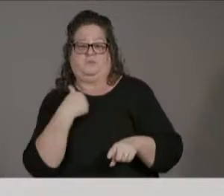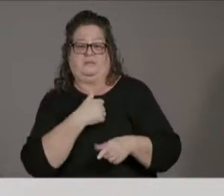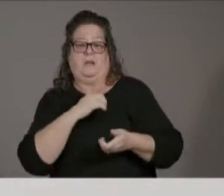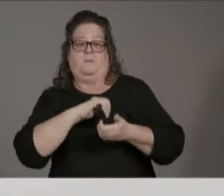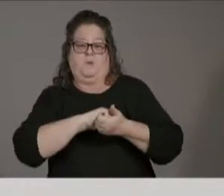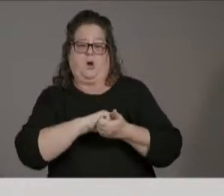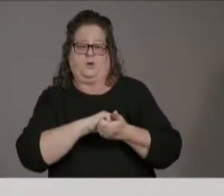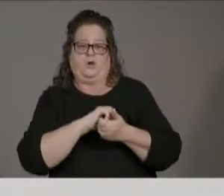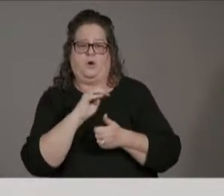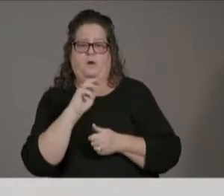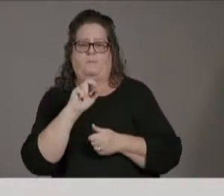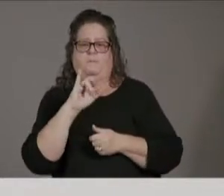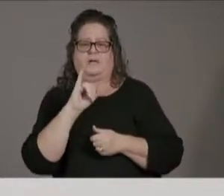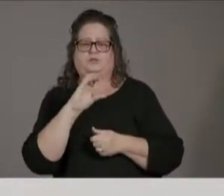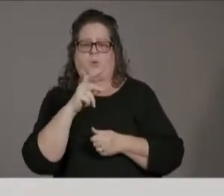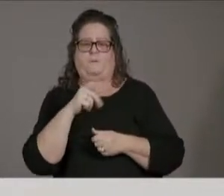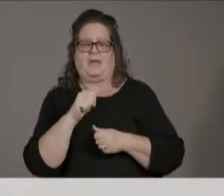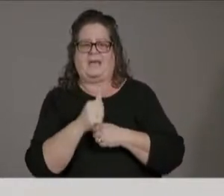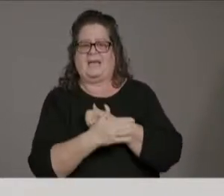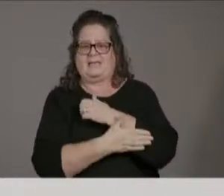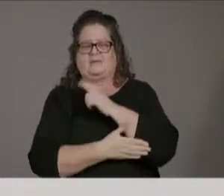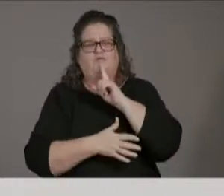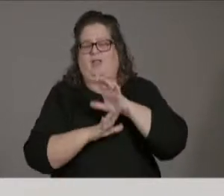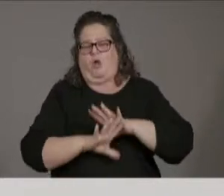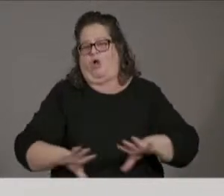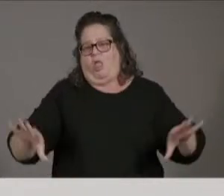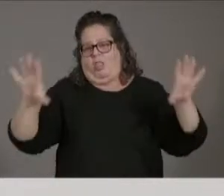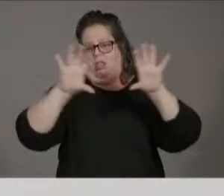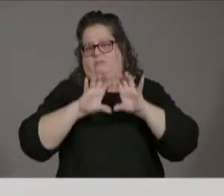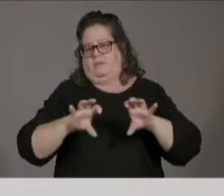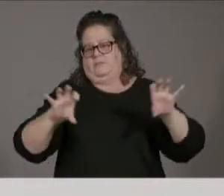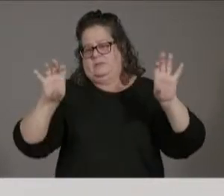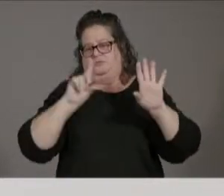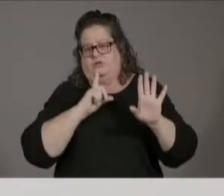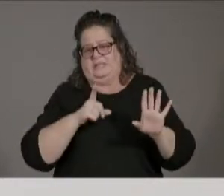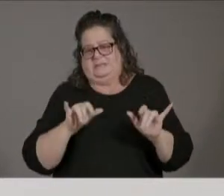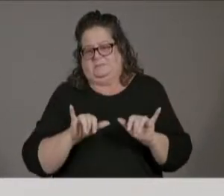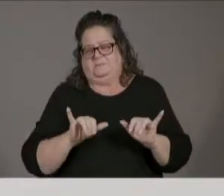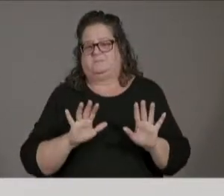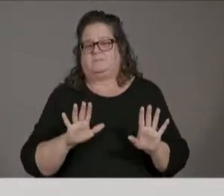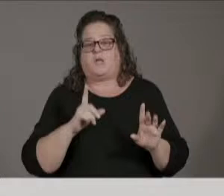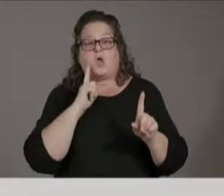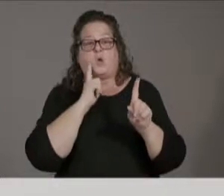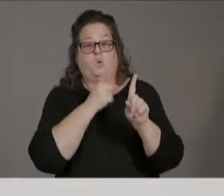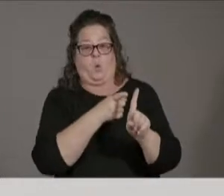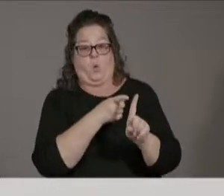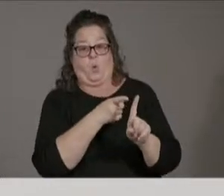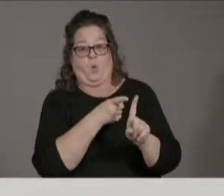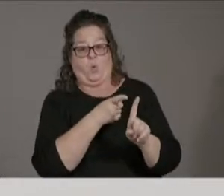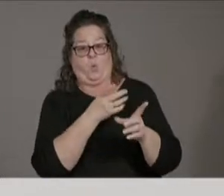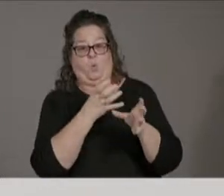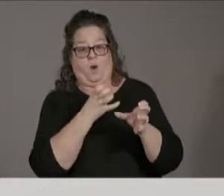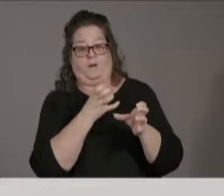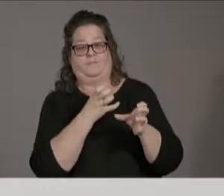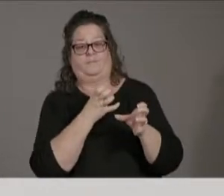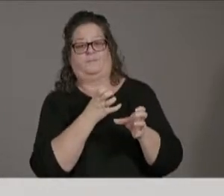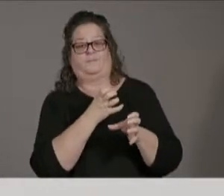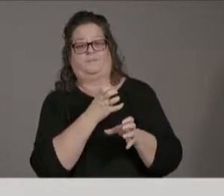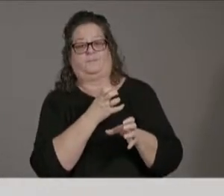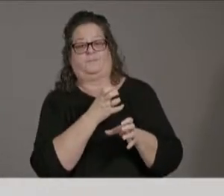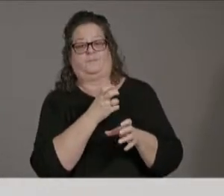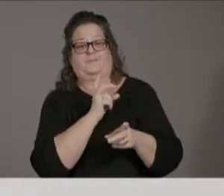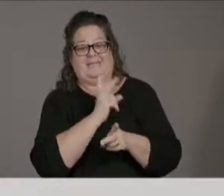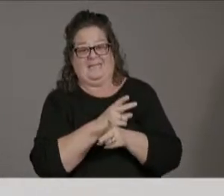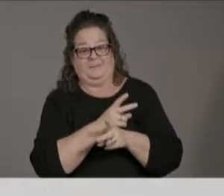What we are looking to help with is to keep some of those mass vaccination sites while there's still a